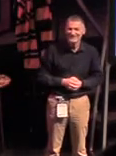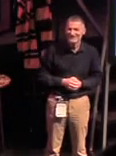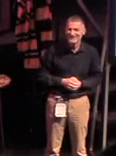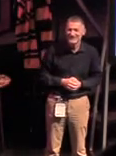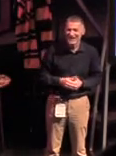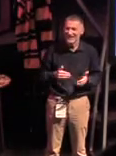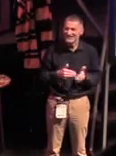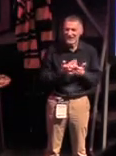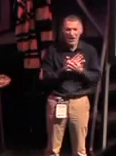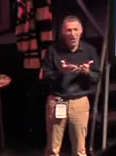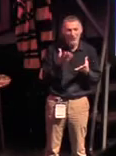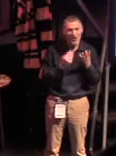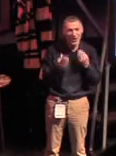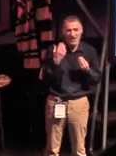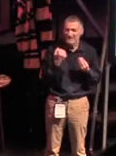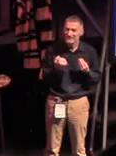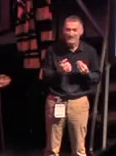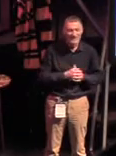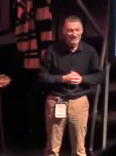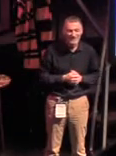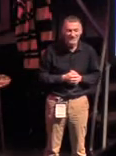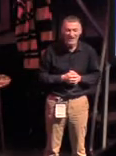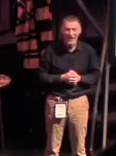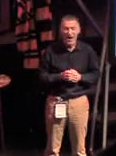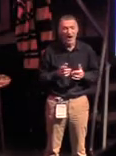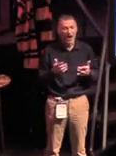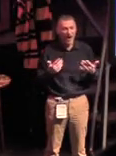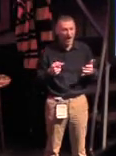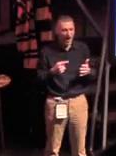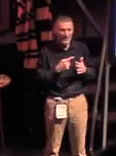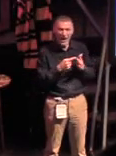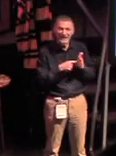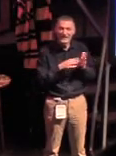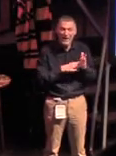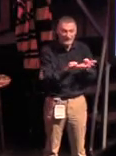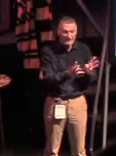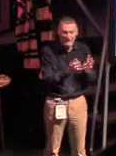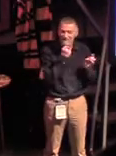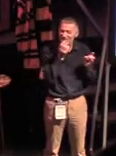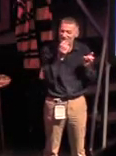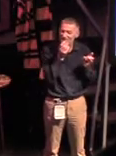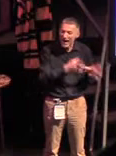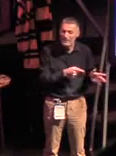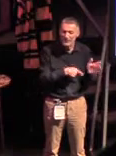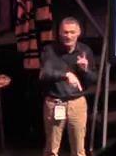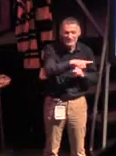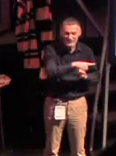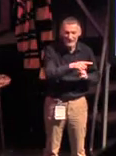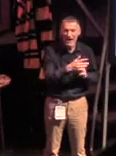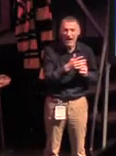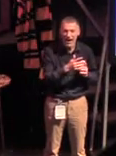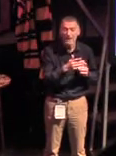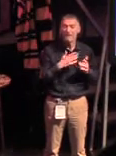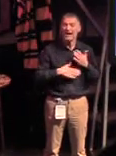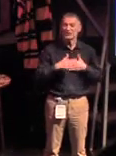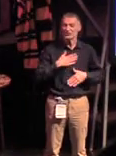Still a lot to learn. And the fabulous IETM team has been entirely patient